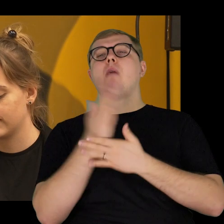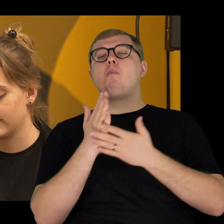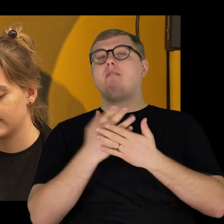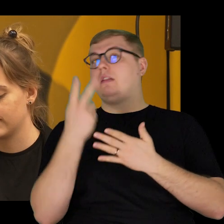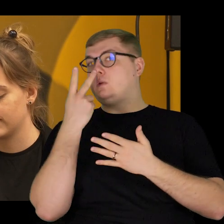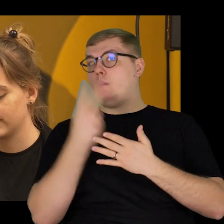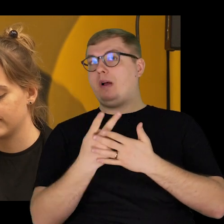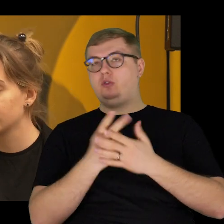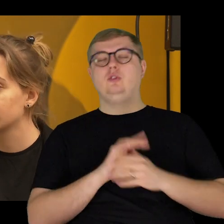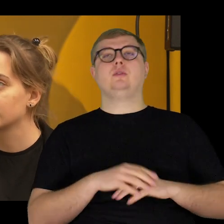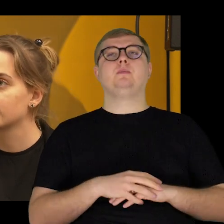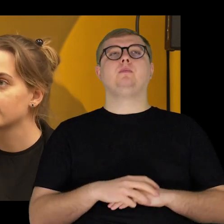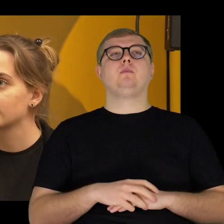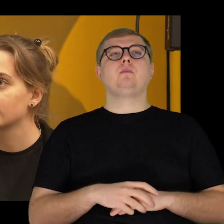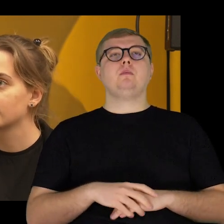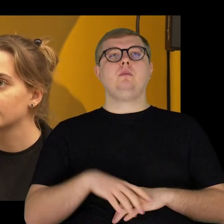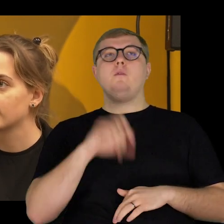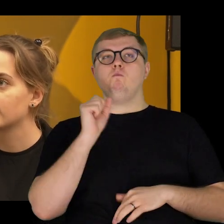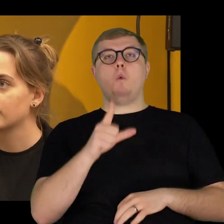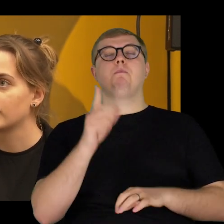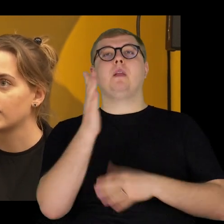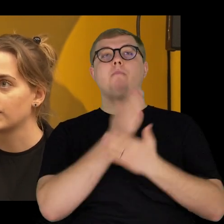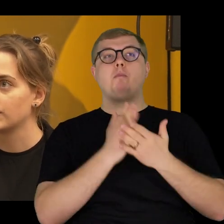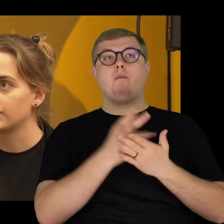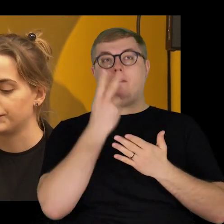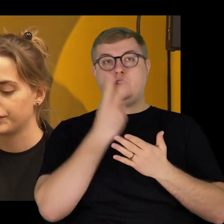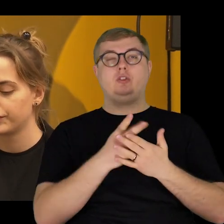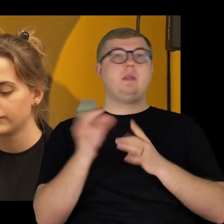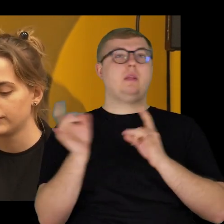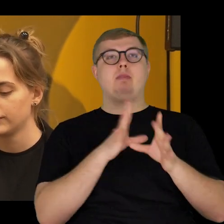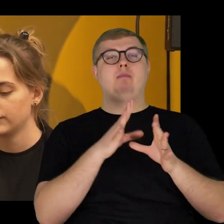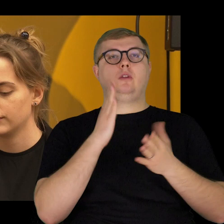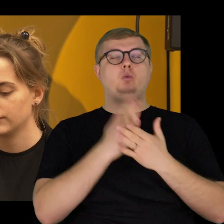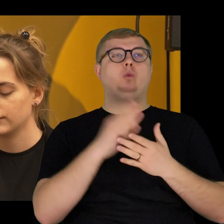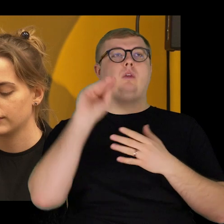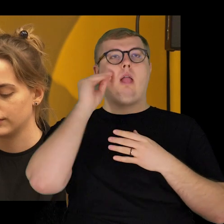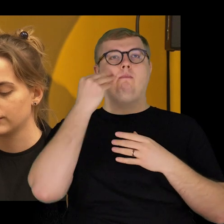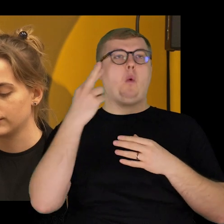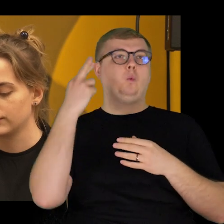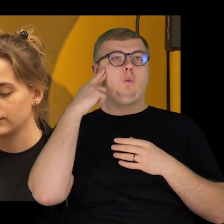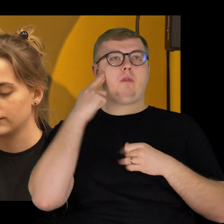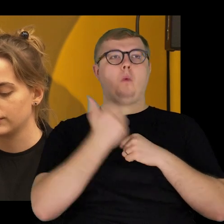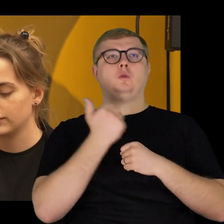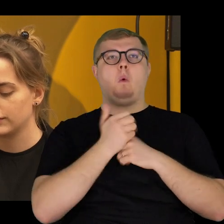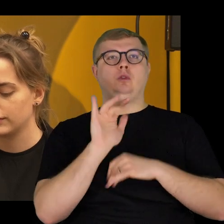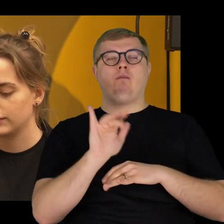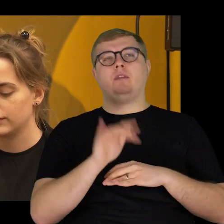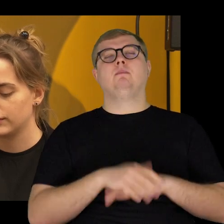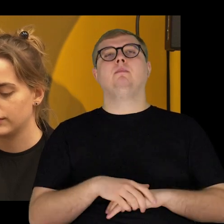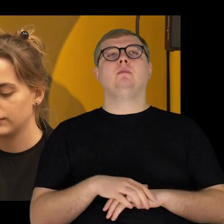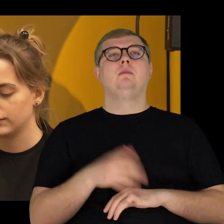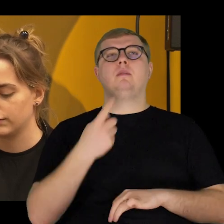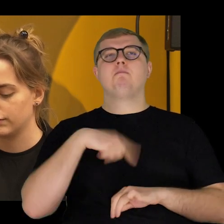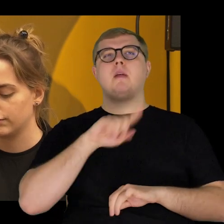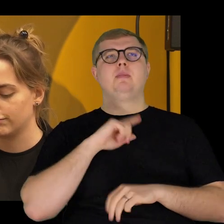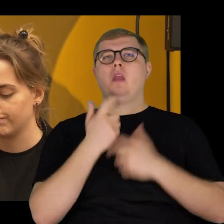So basically there is some mapping that you see them and you understand them immediately, right? obviously we're not doing this kind of